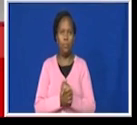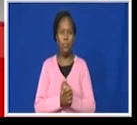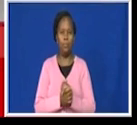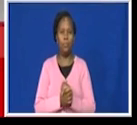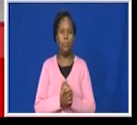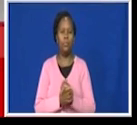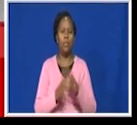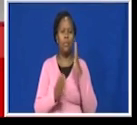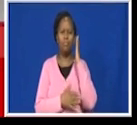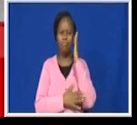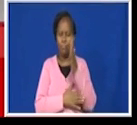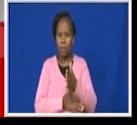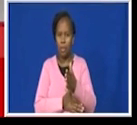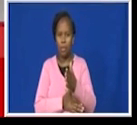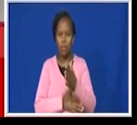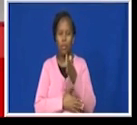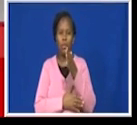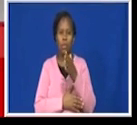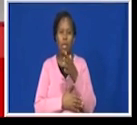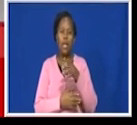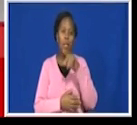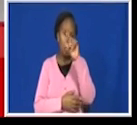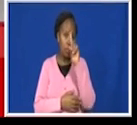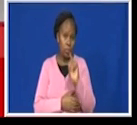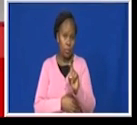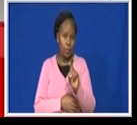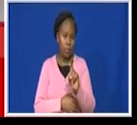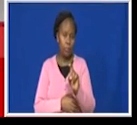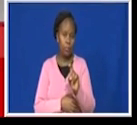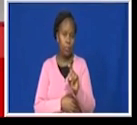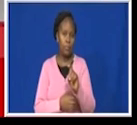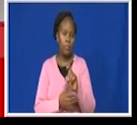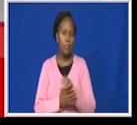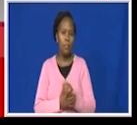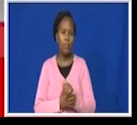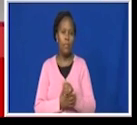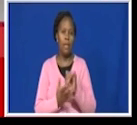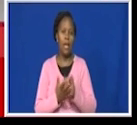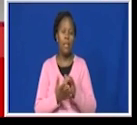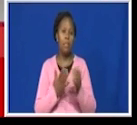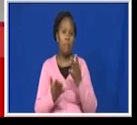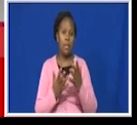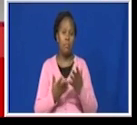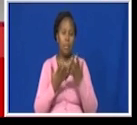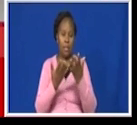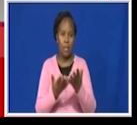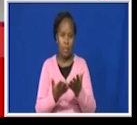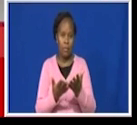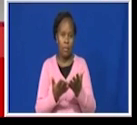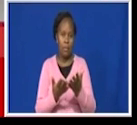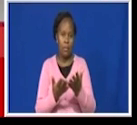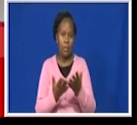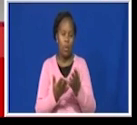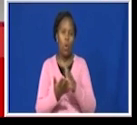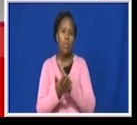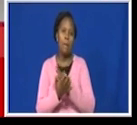I would go straight away and look at the questions that can be set or is